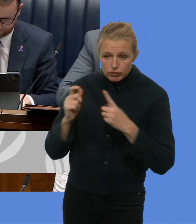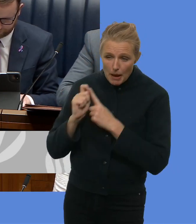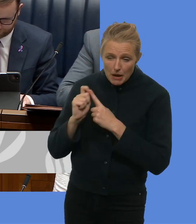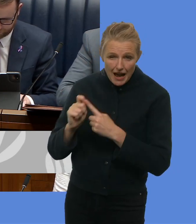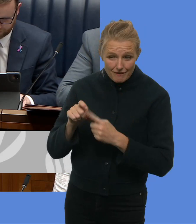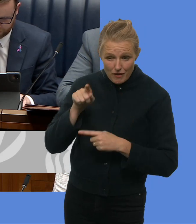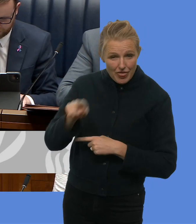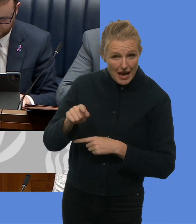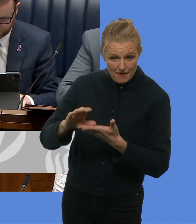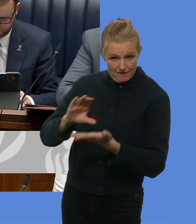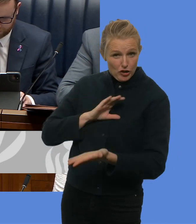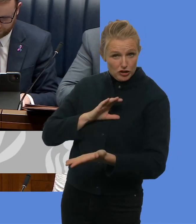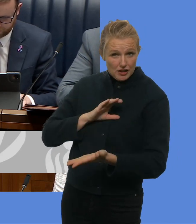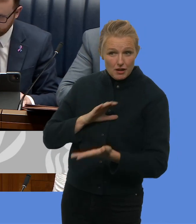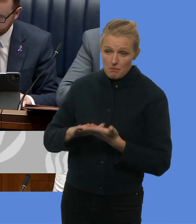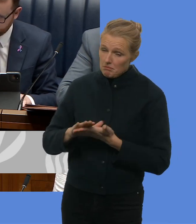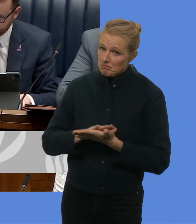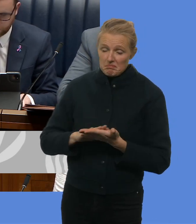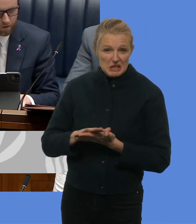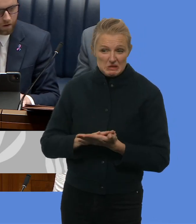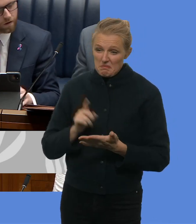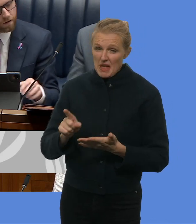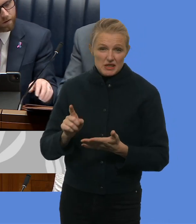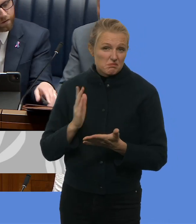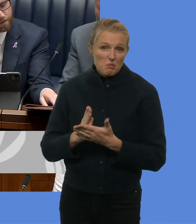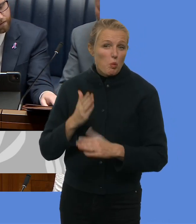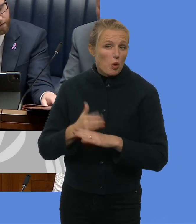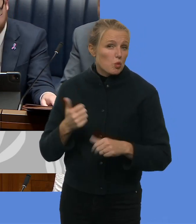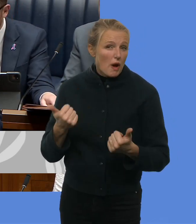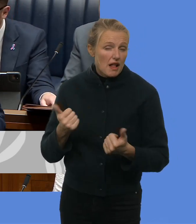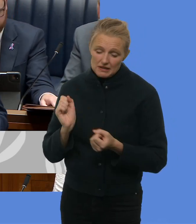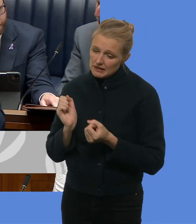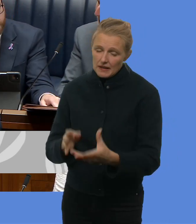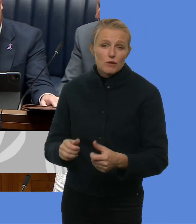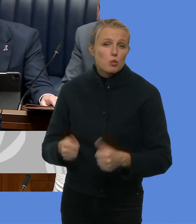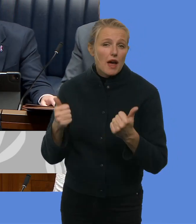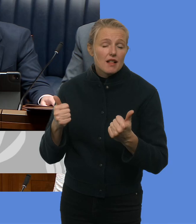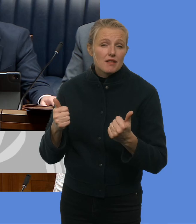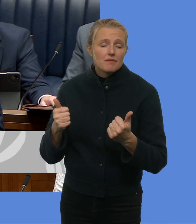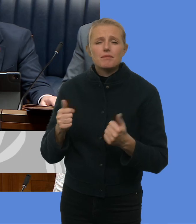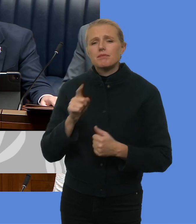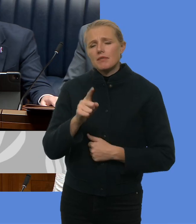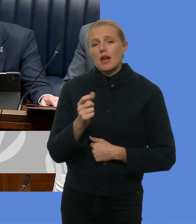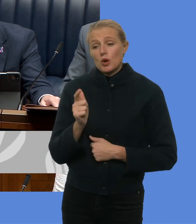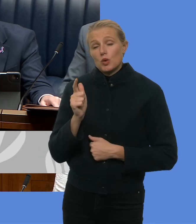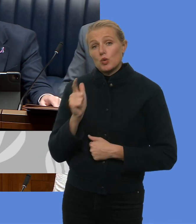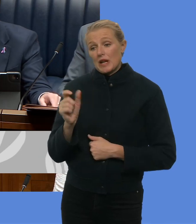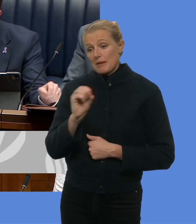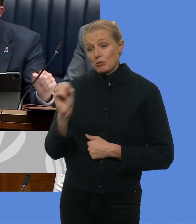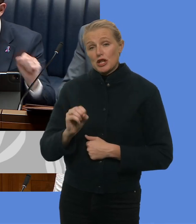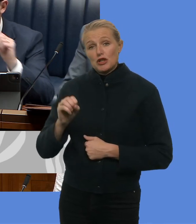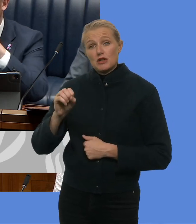in which the Childcare Subsidy Scheme has delivered, and that 15% in addition to the 20%